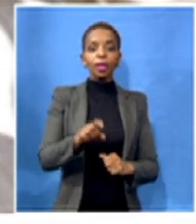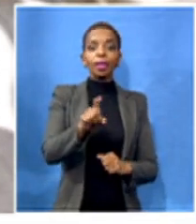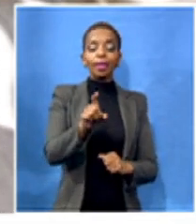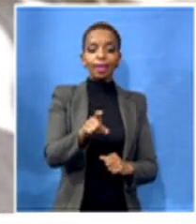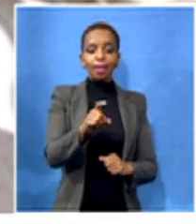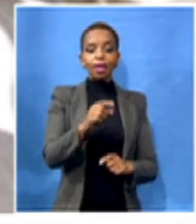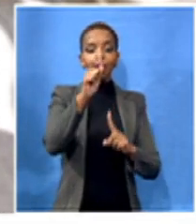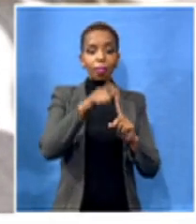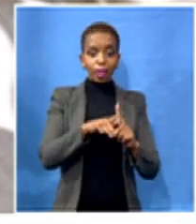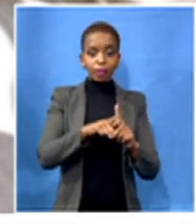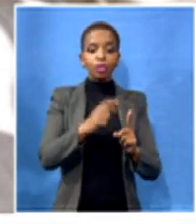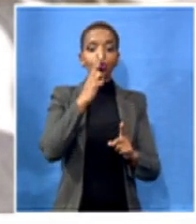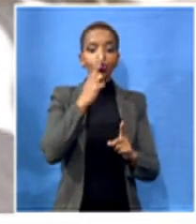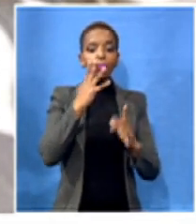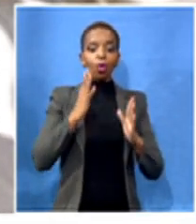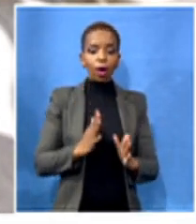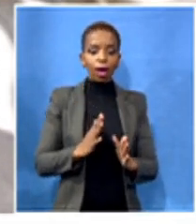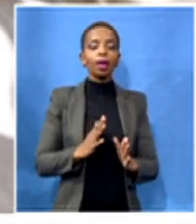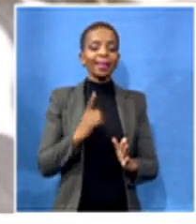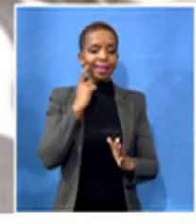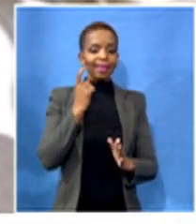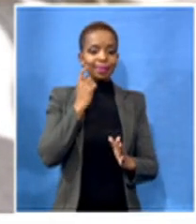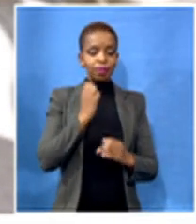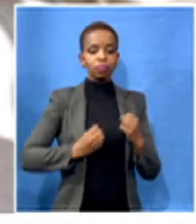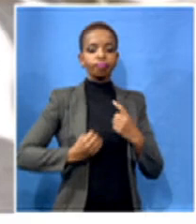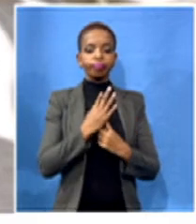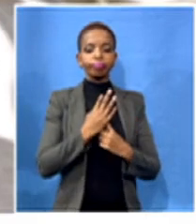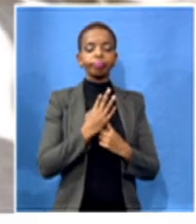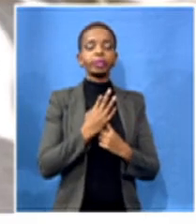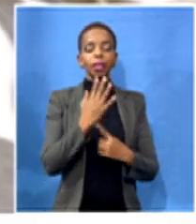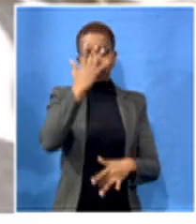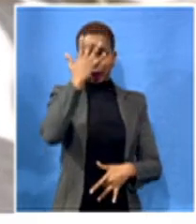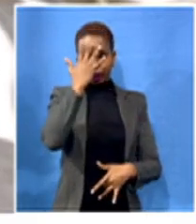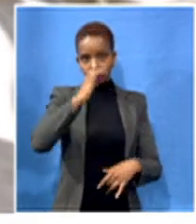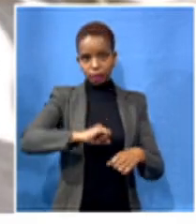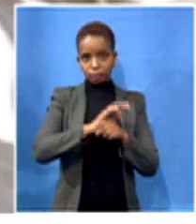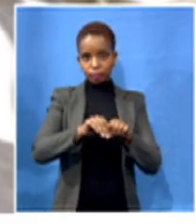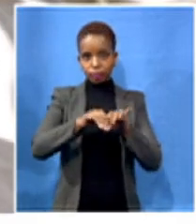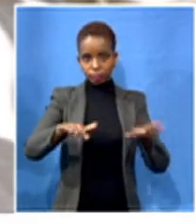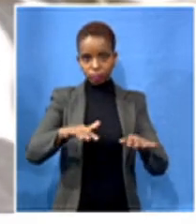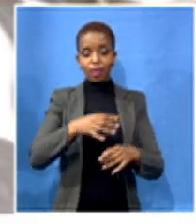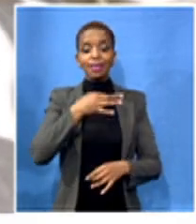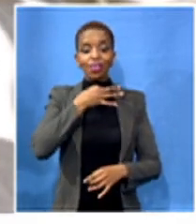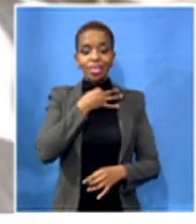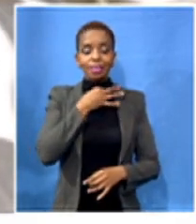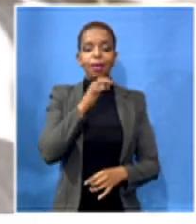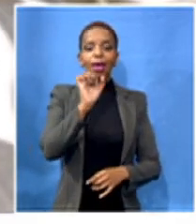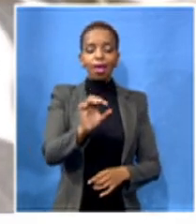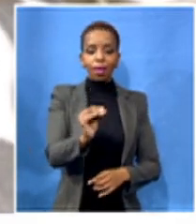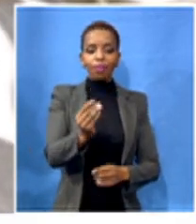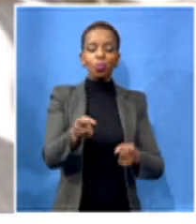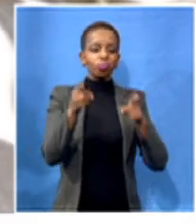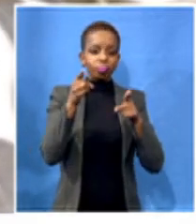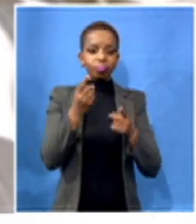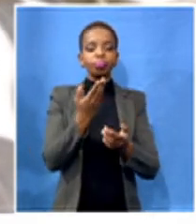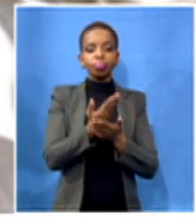non-smoker. And there is a clear risk that is associated with smoking in the case of this coronavirus.